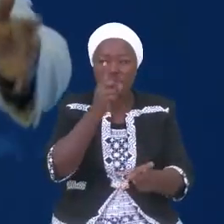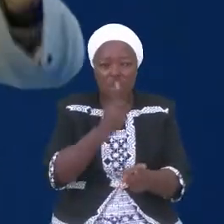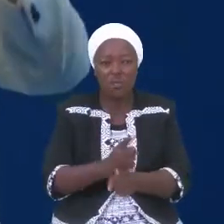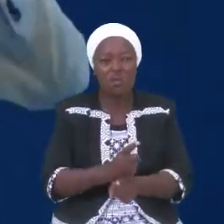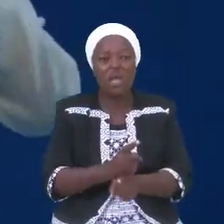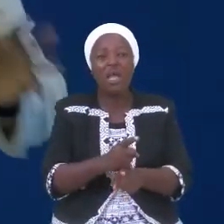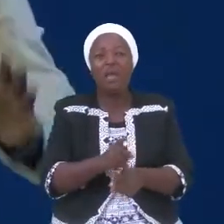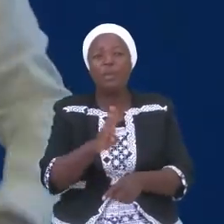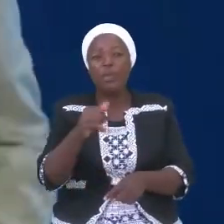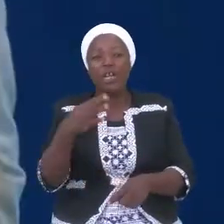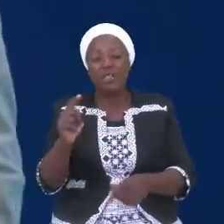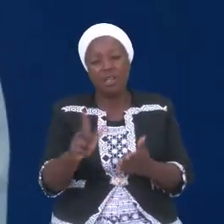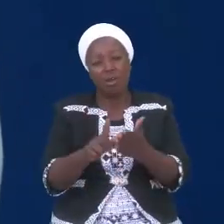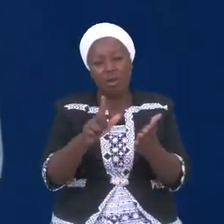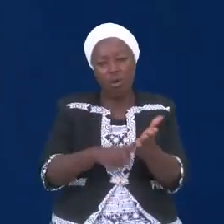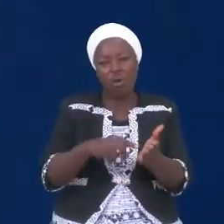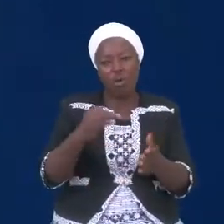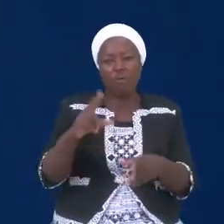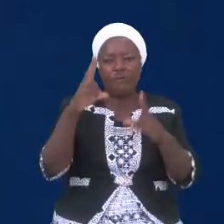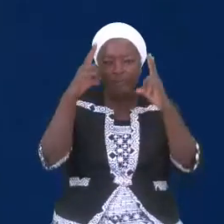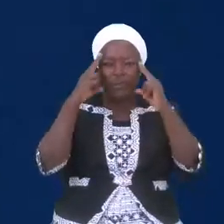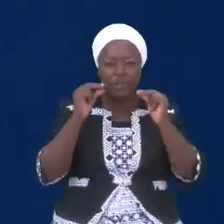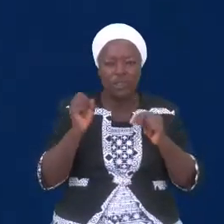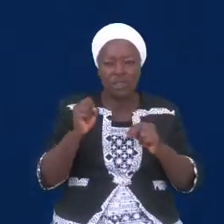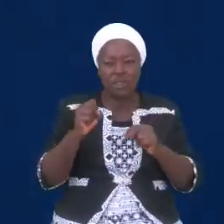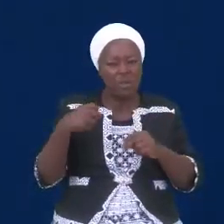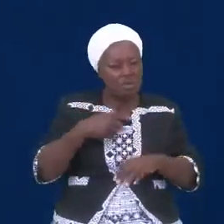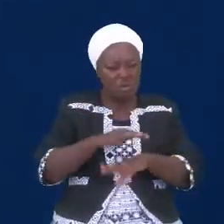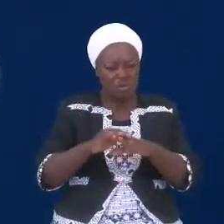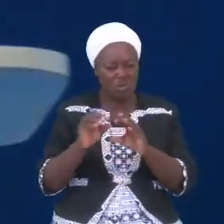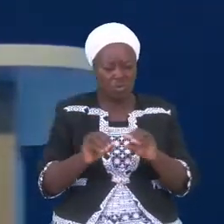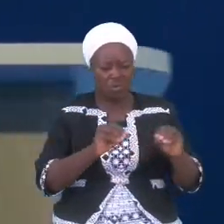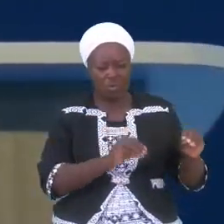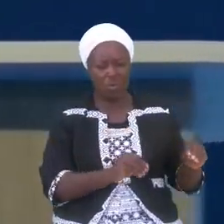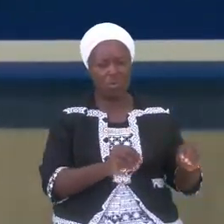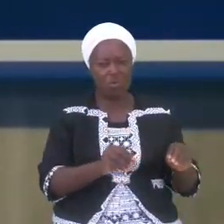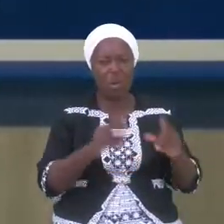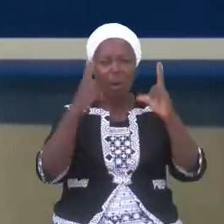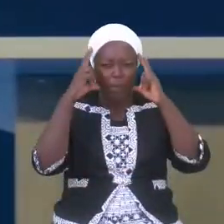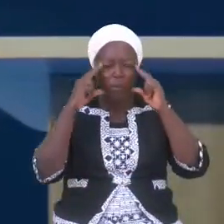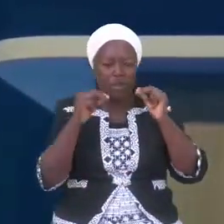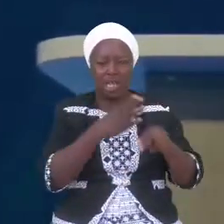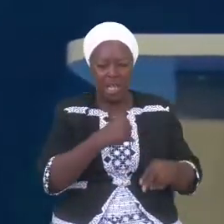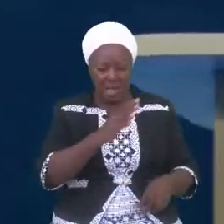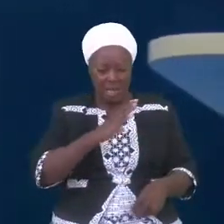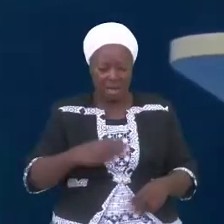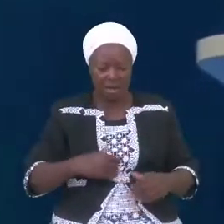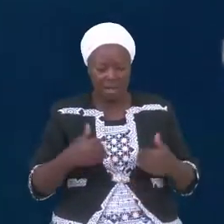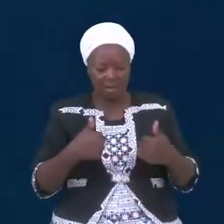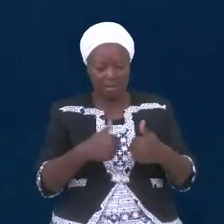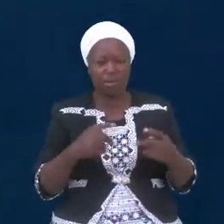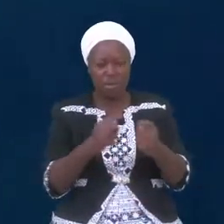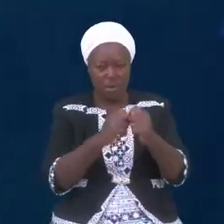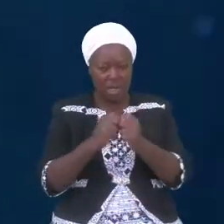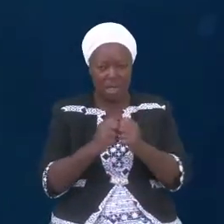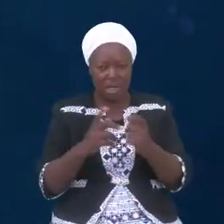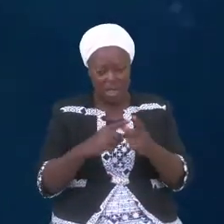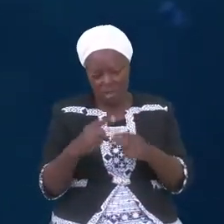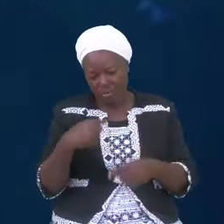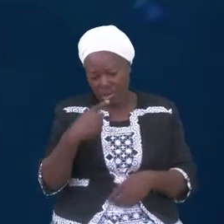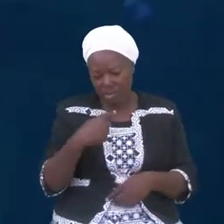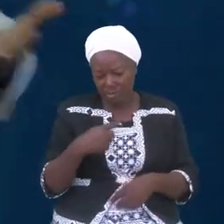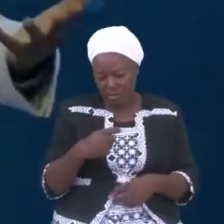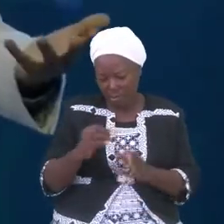law of Moses. We don't put Moses and Christ side by side and say,